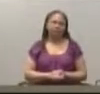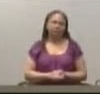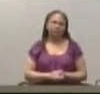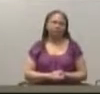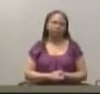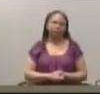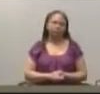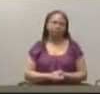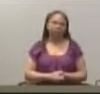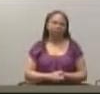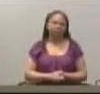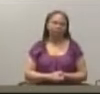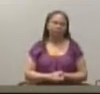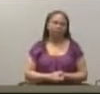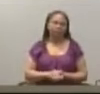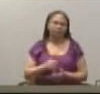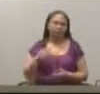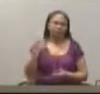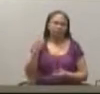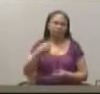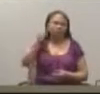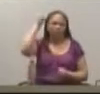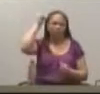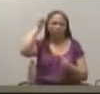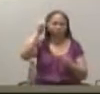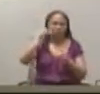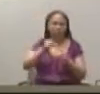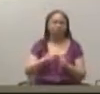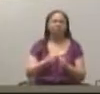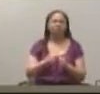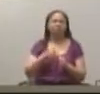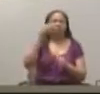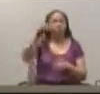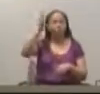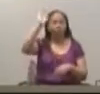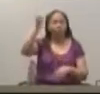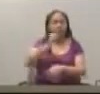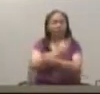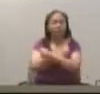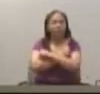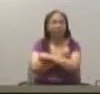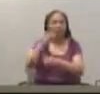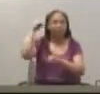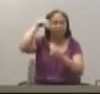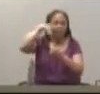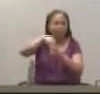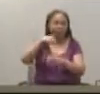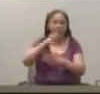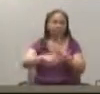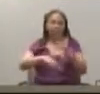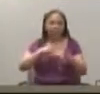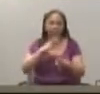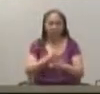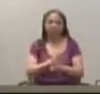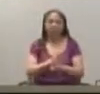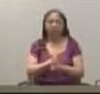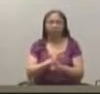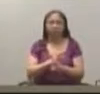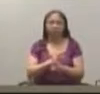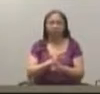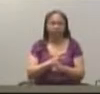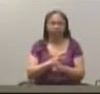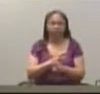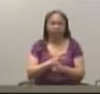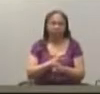And never forget that God's love has pierced the world. God's love has pierced the world and